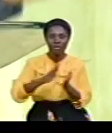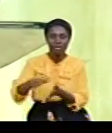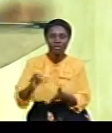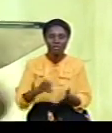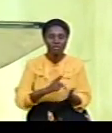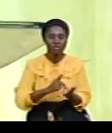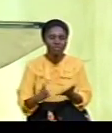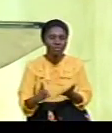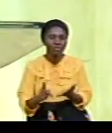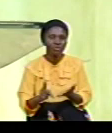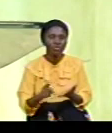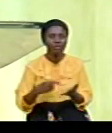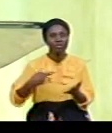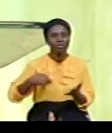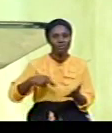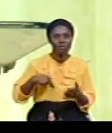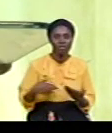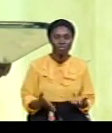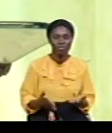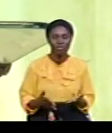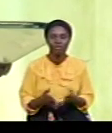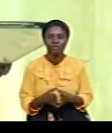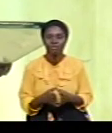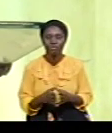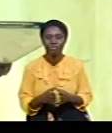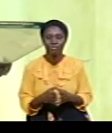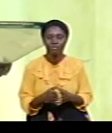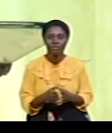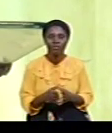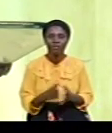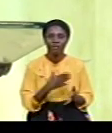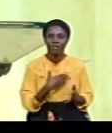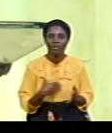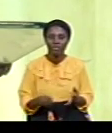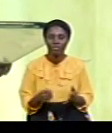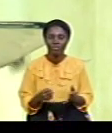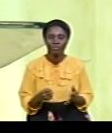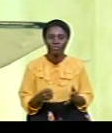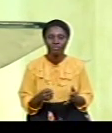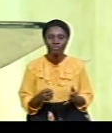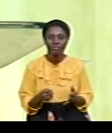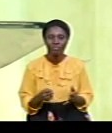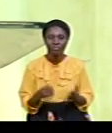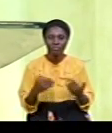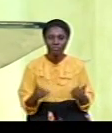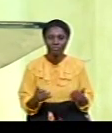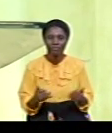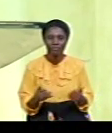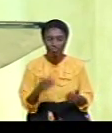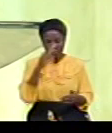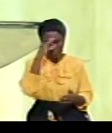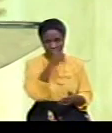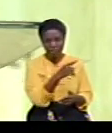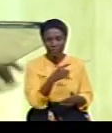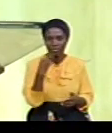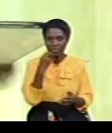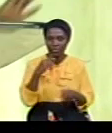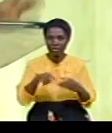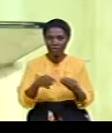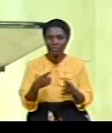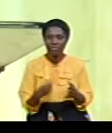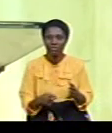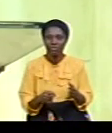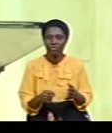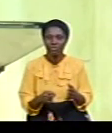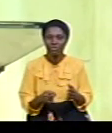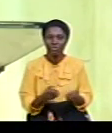partiality, impotence of faith without works, destructive power of the tongue. And now it traces the cause of strife among brethren